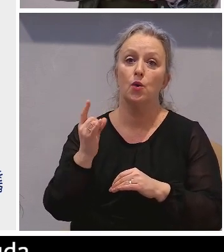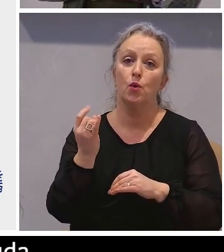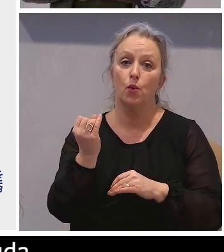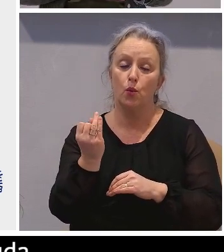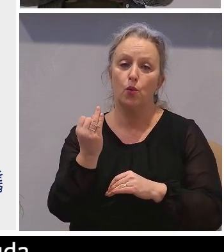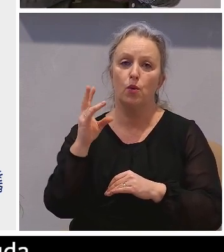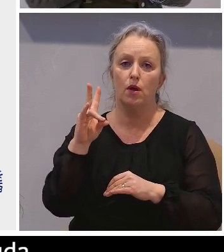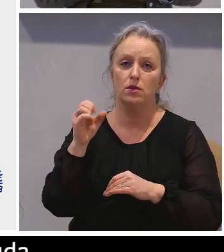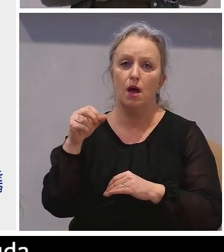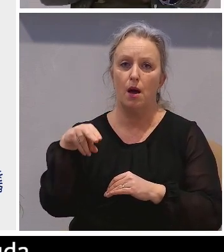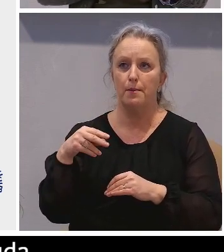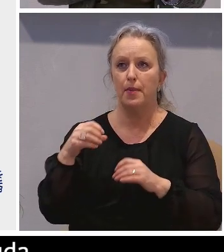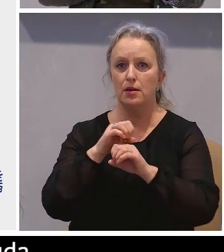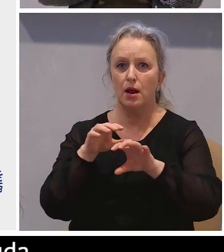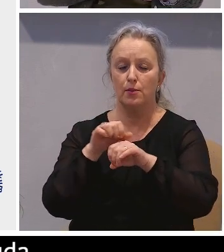Professor Oona